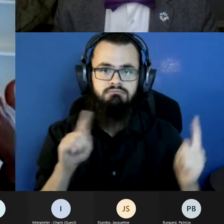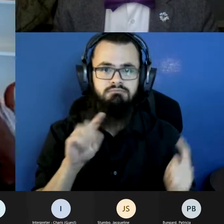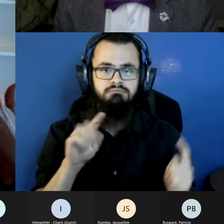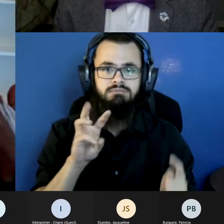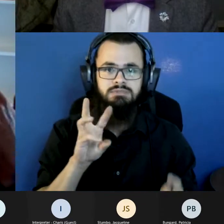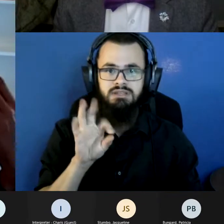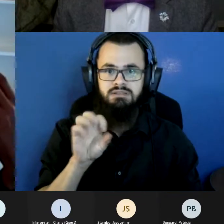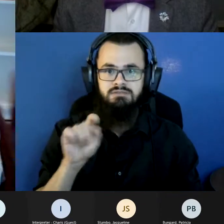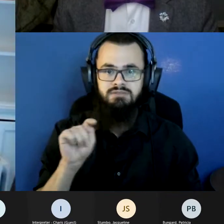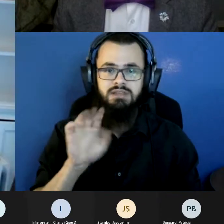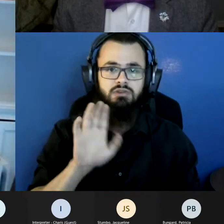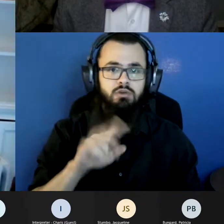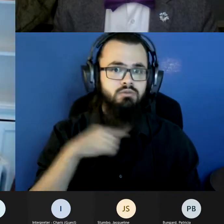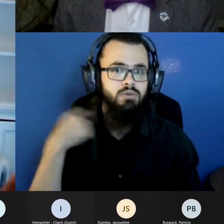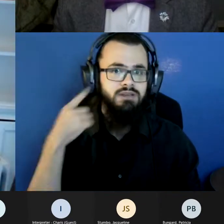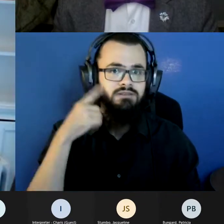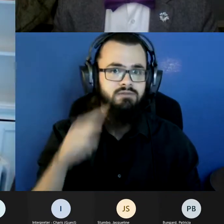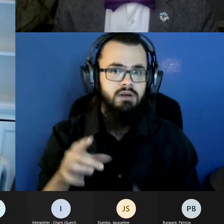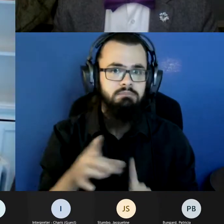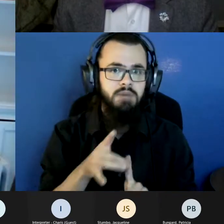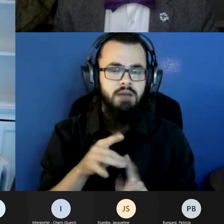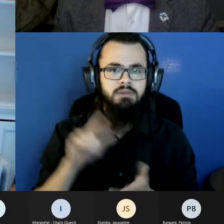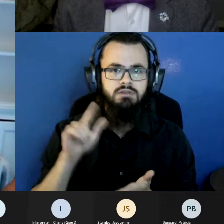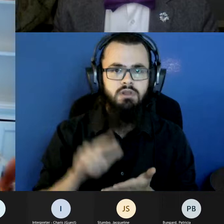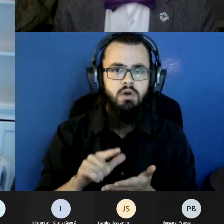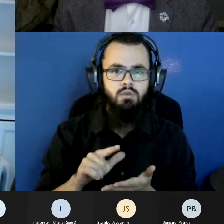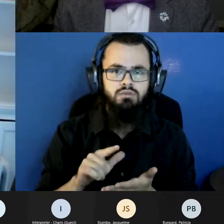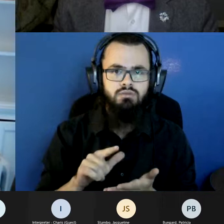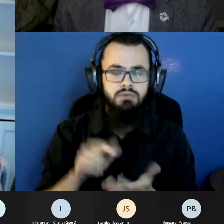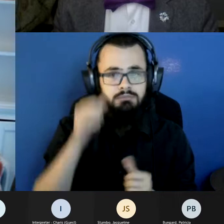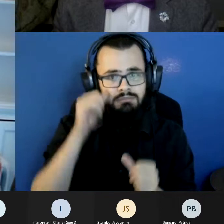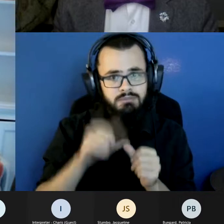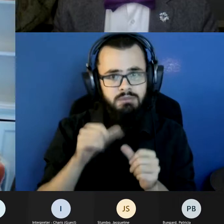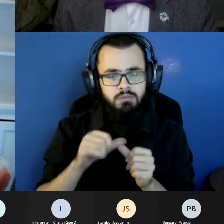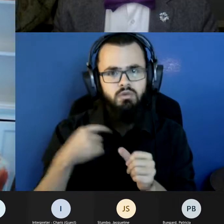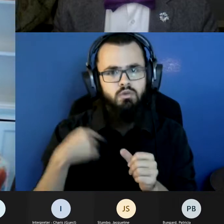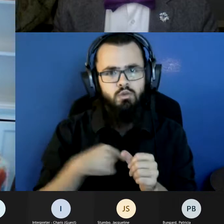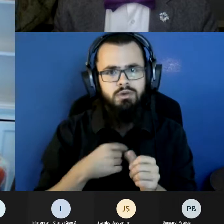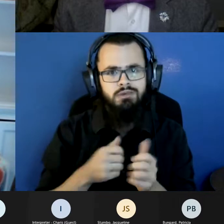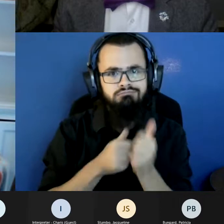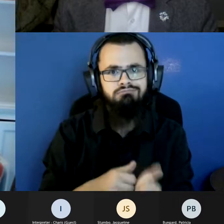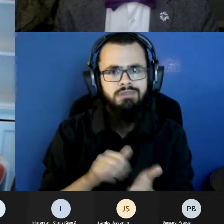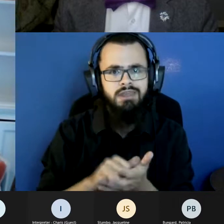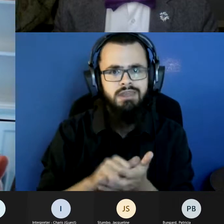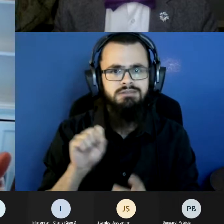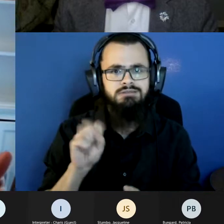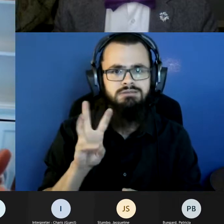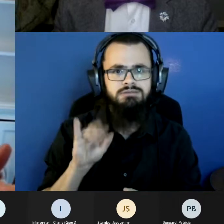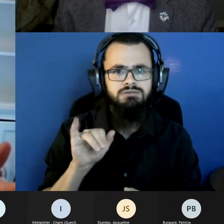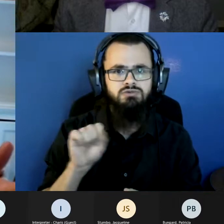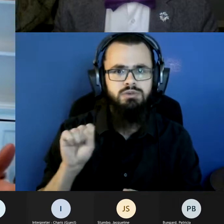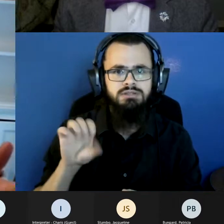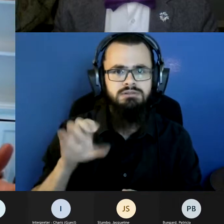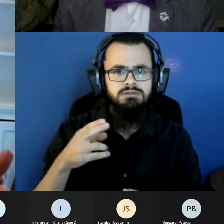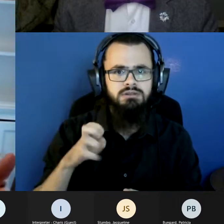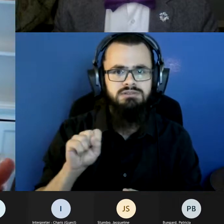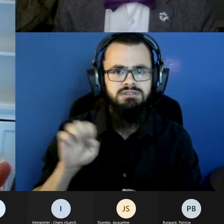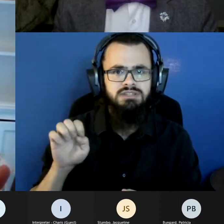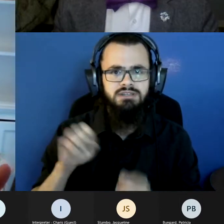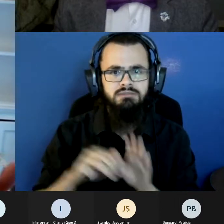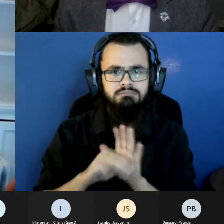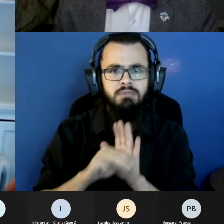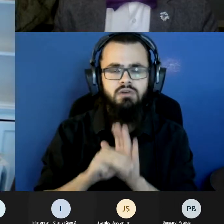low. We remember that we have this Swiss cheese model, and if you ever watch WHO, Maria